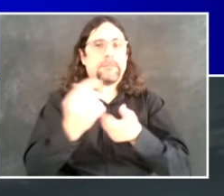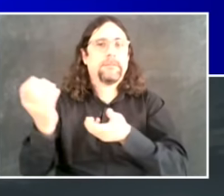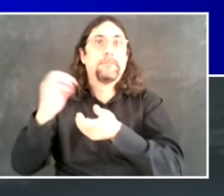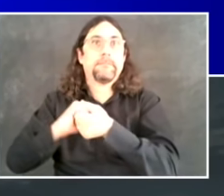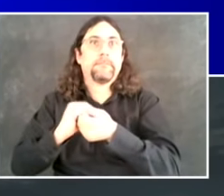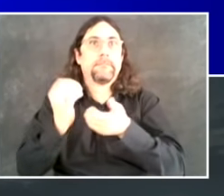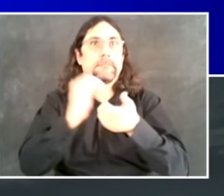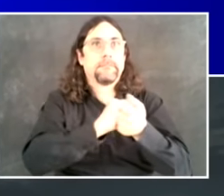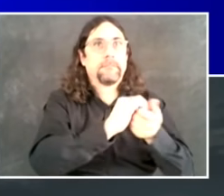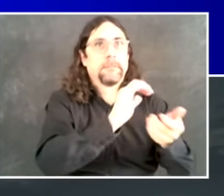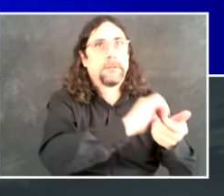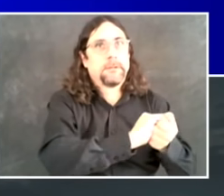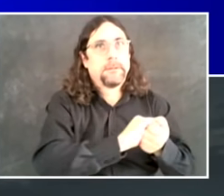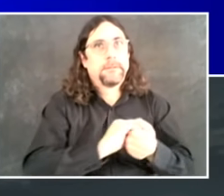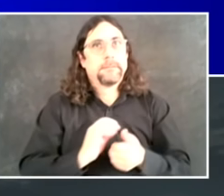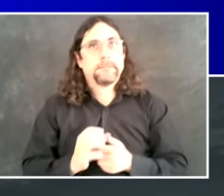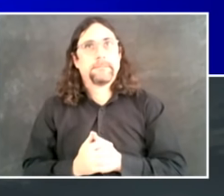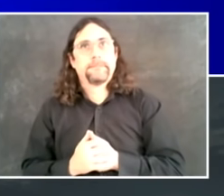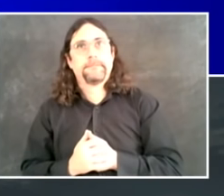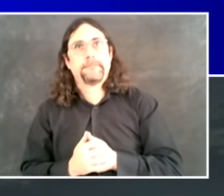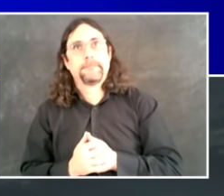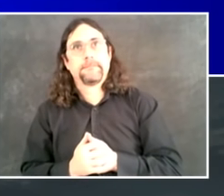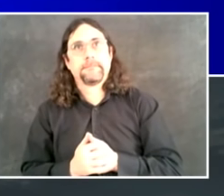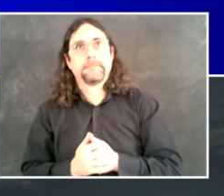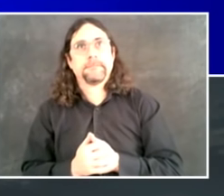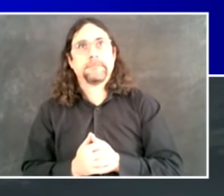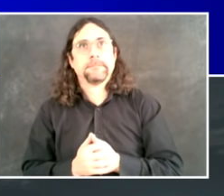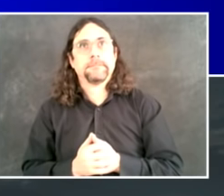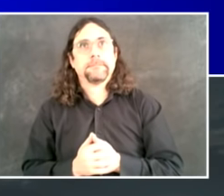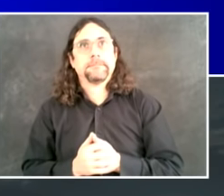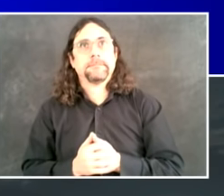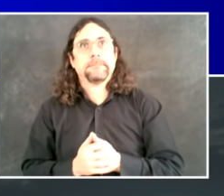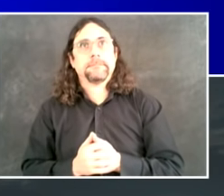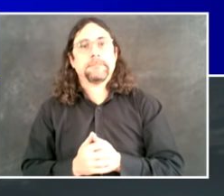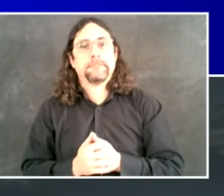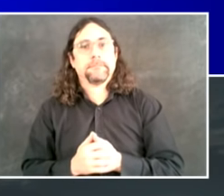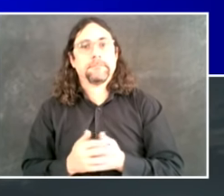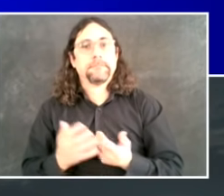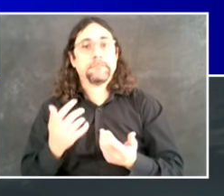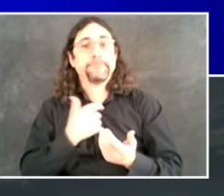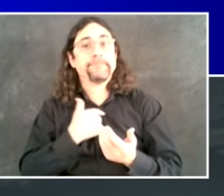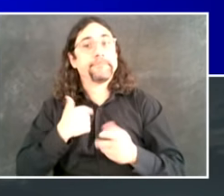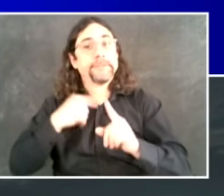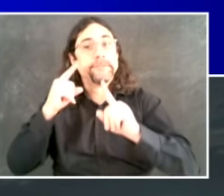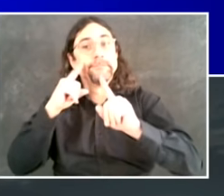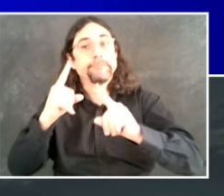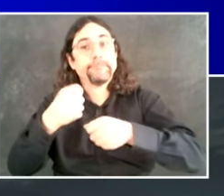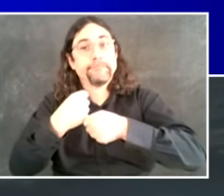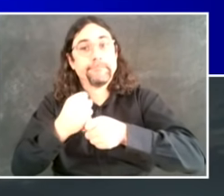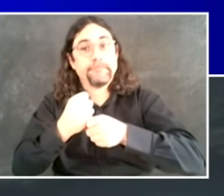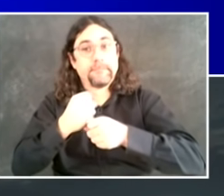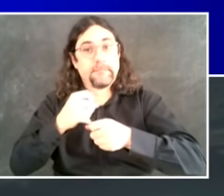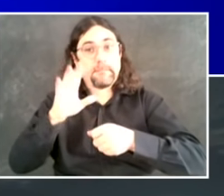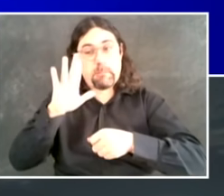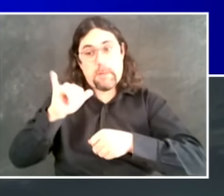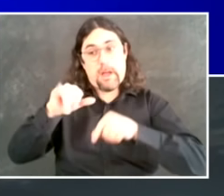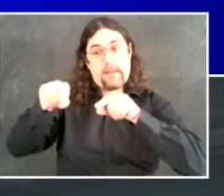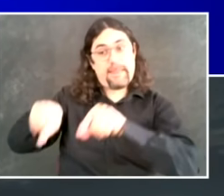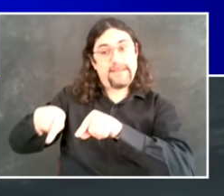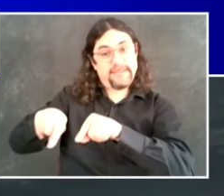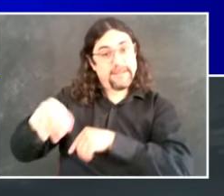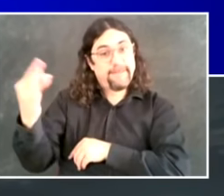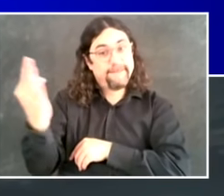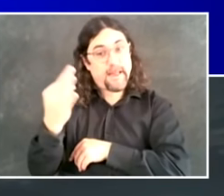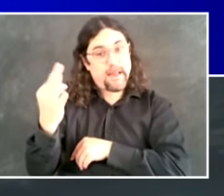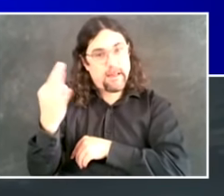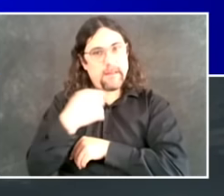Well, 30,000 will be delivered by this Friday, and then we'll be on a track